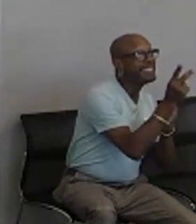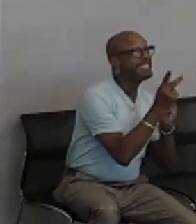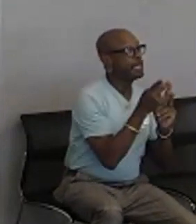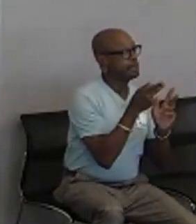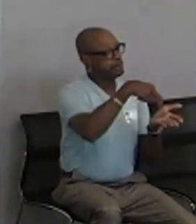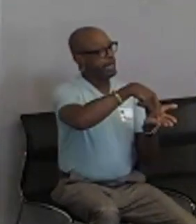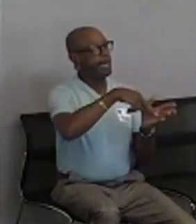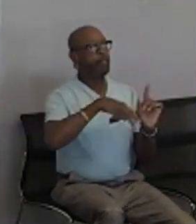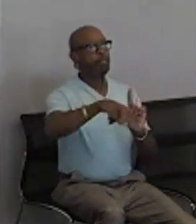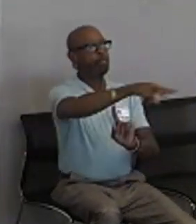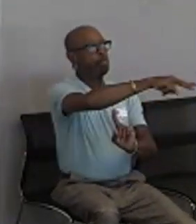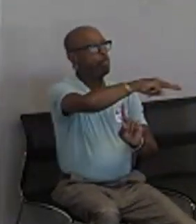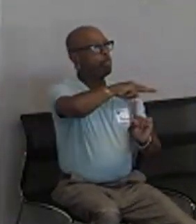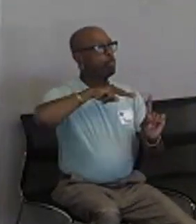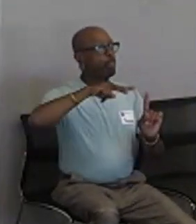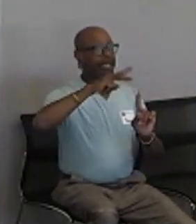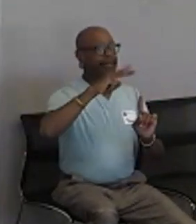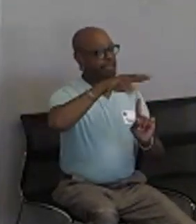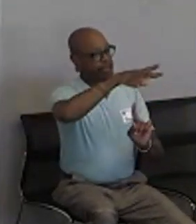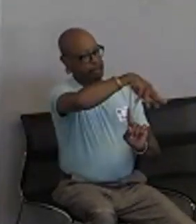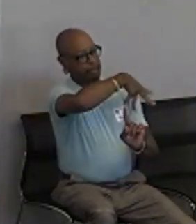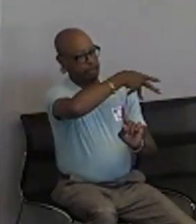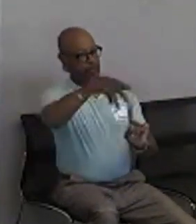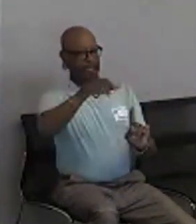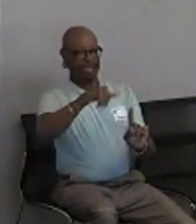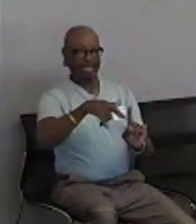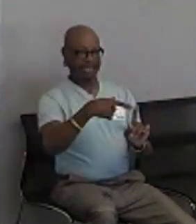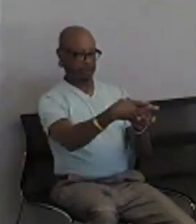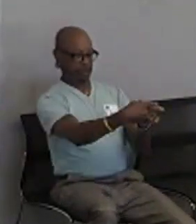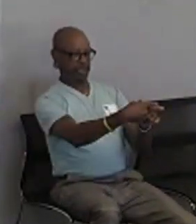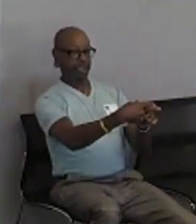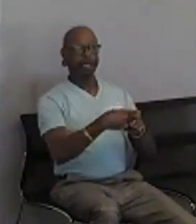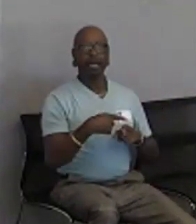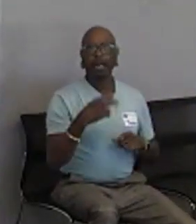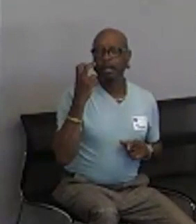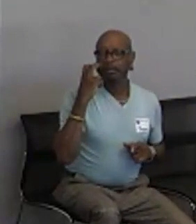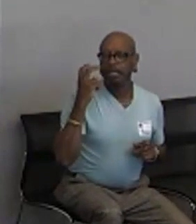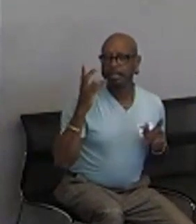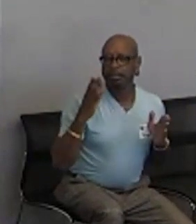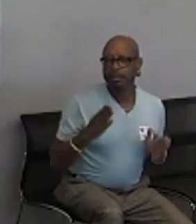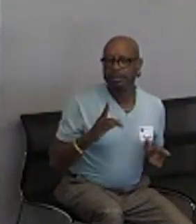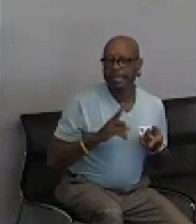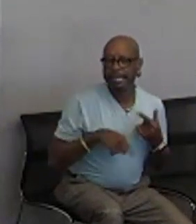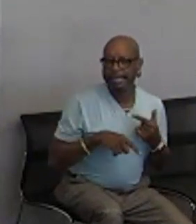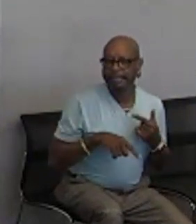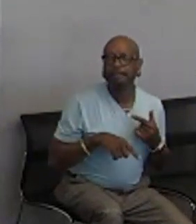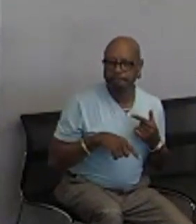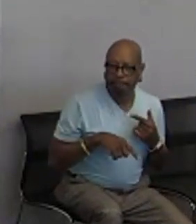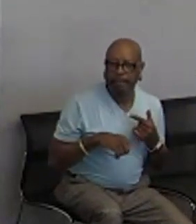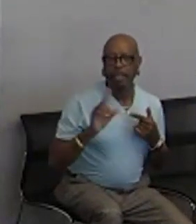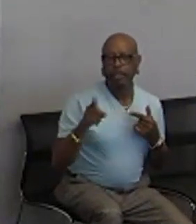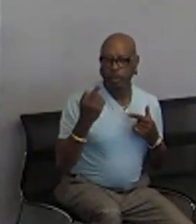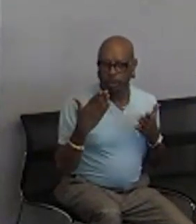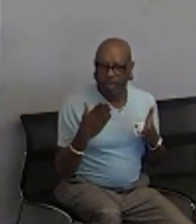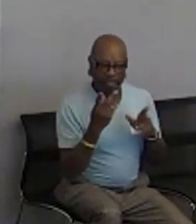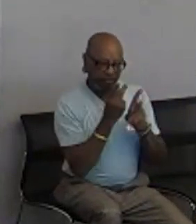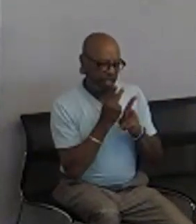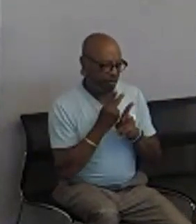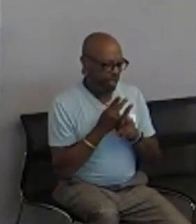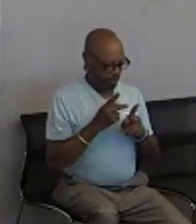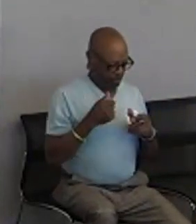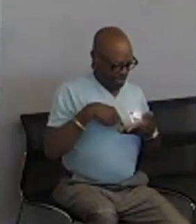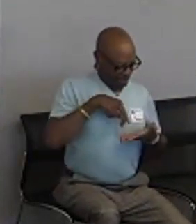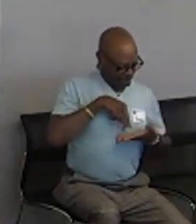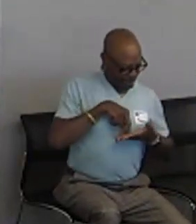and see what the layout of that intersection is, a blind person can't do that. And the only way to figure out the layout